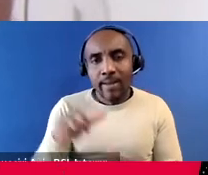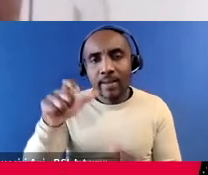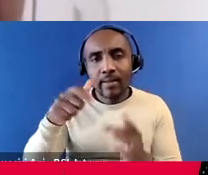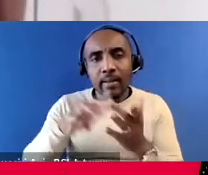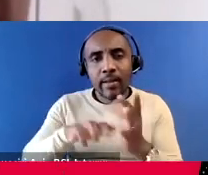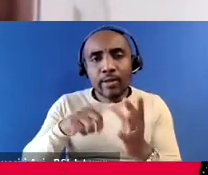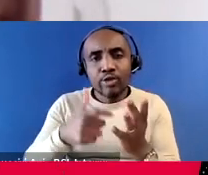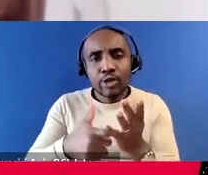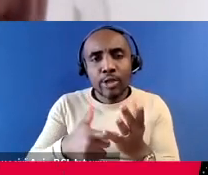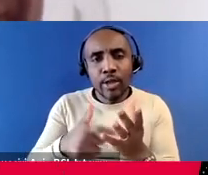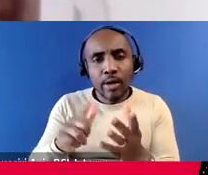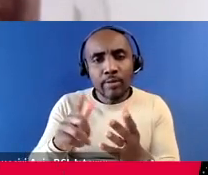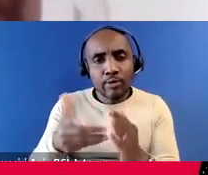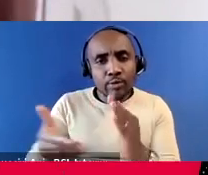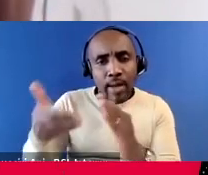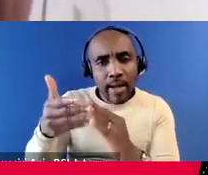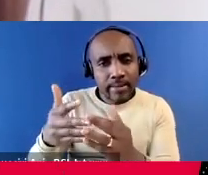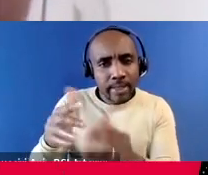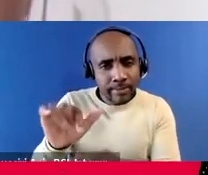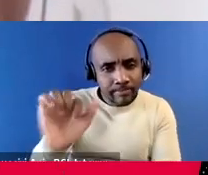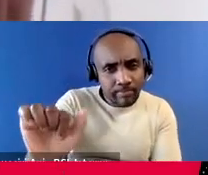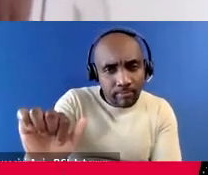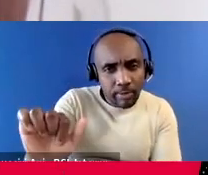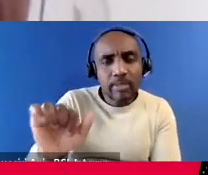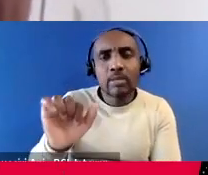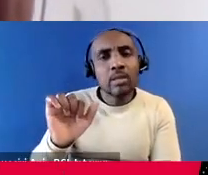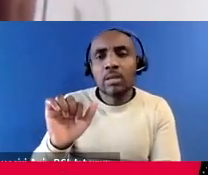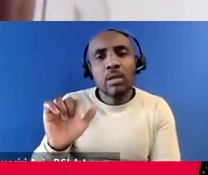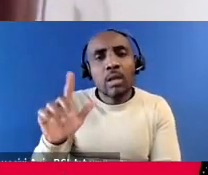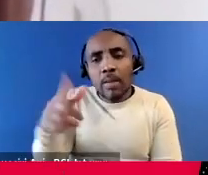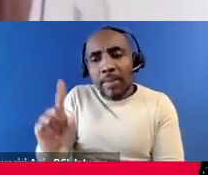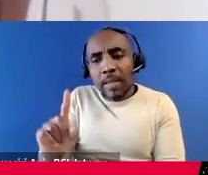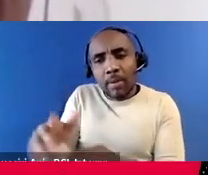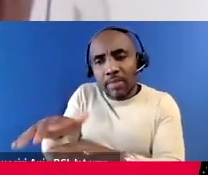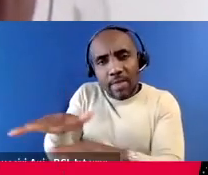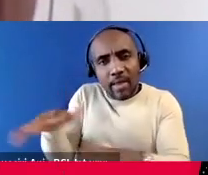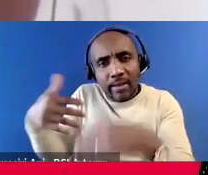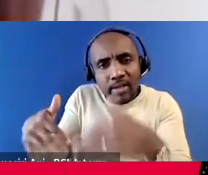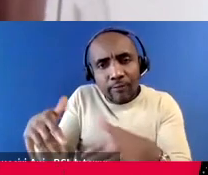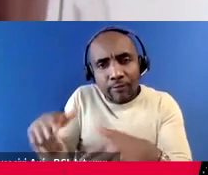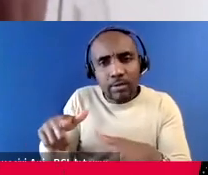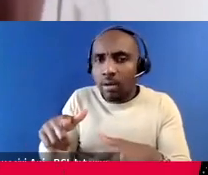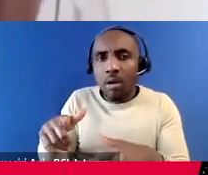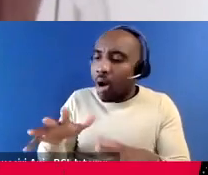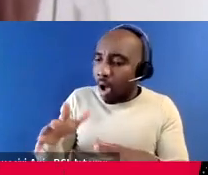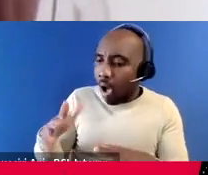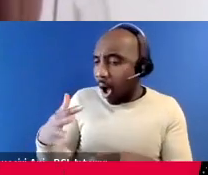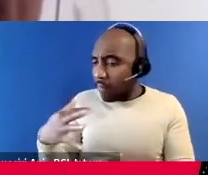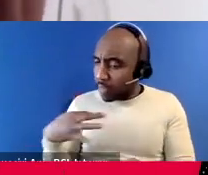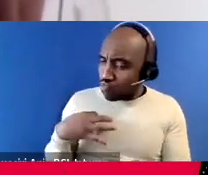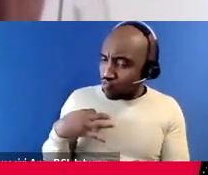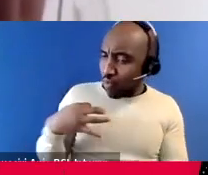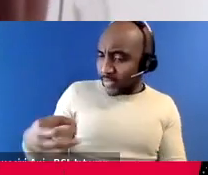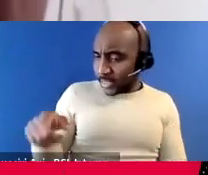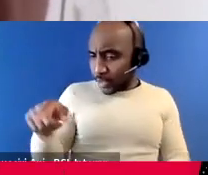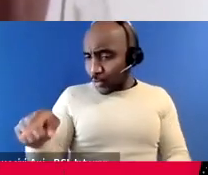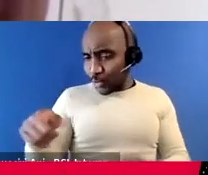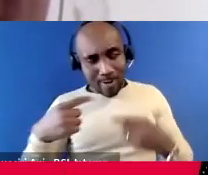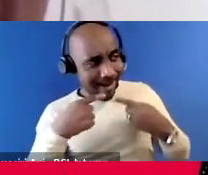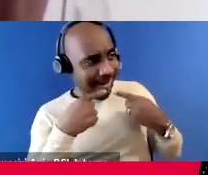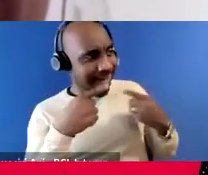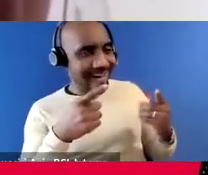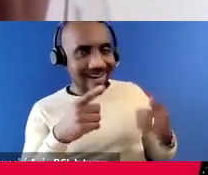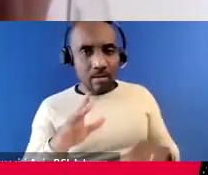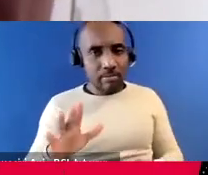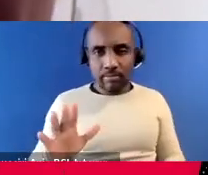to stop other people muffling their voices. So there are lots of Yemeni, and just in terms of